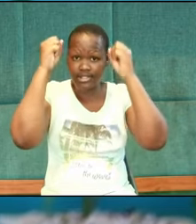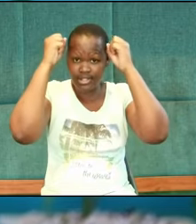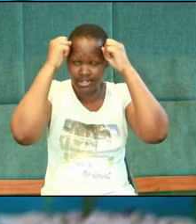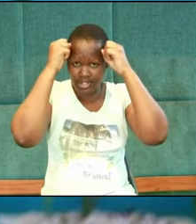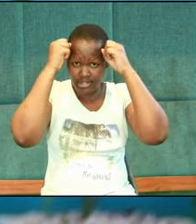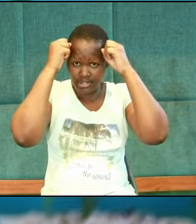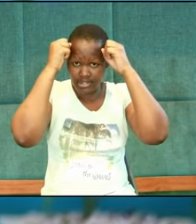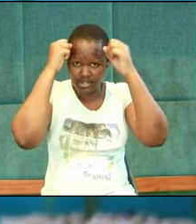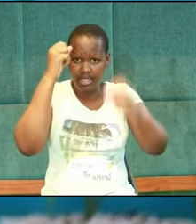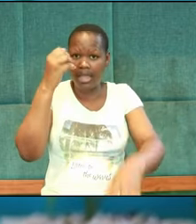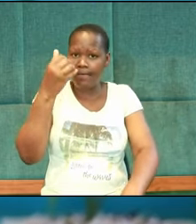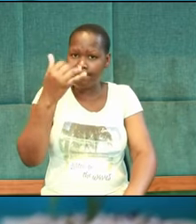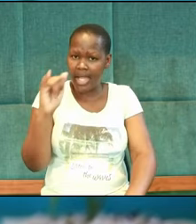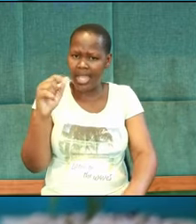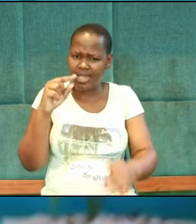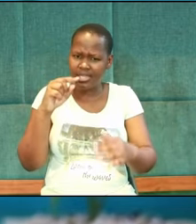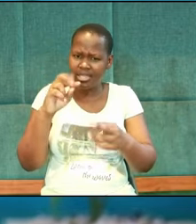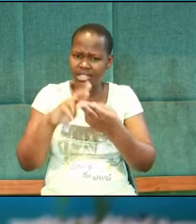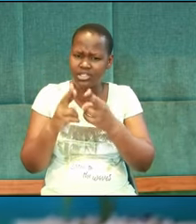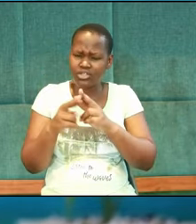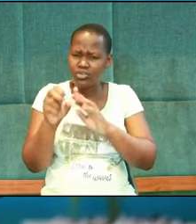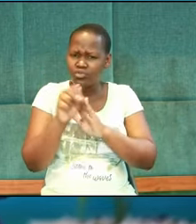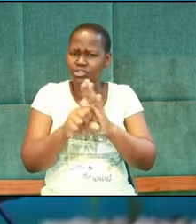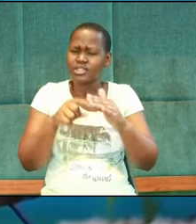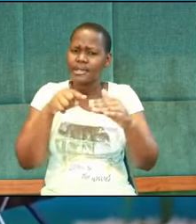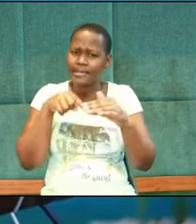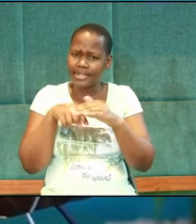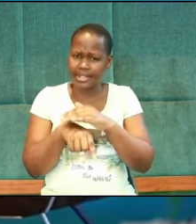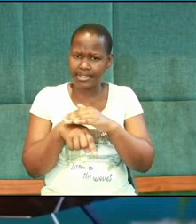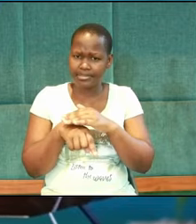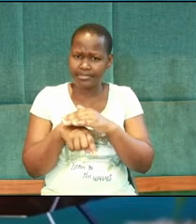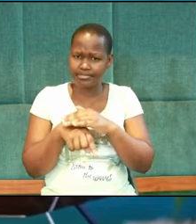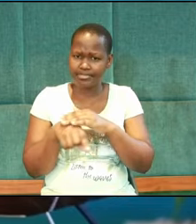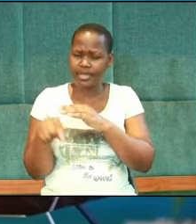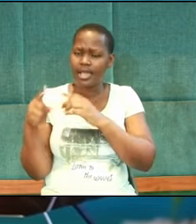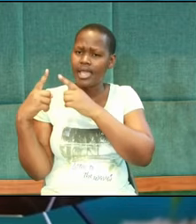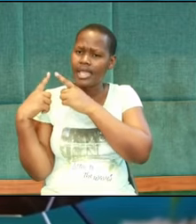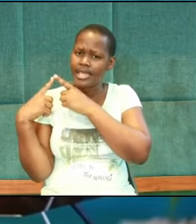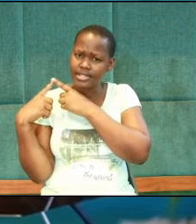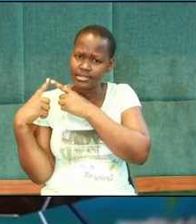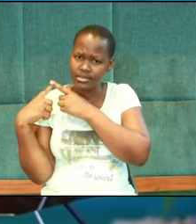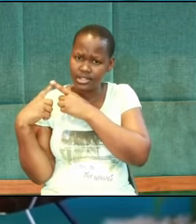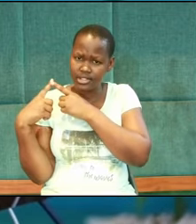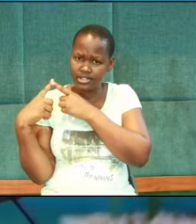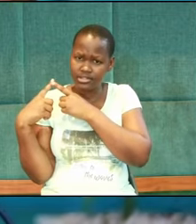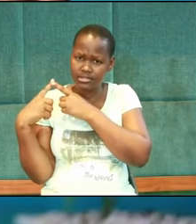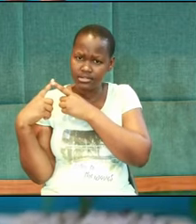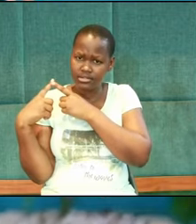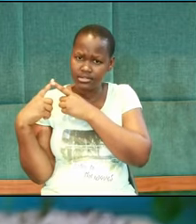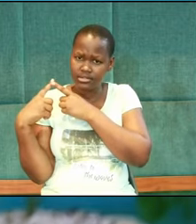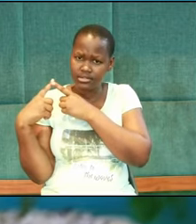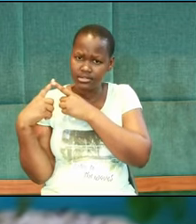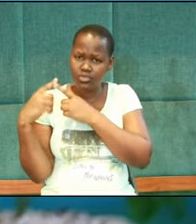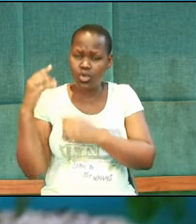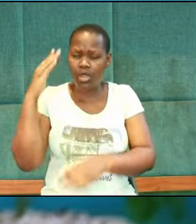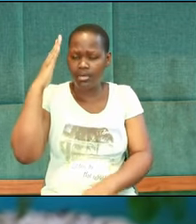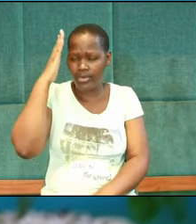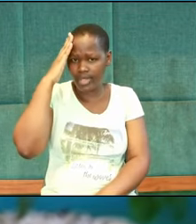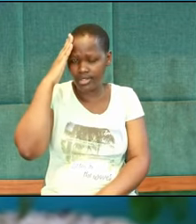by intimacy, by experience, by